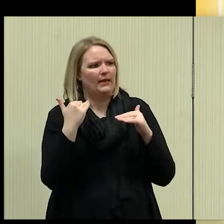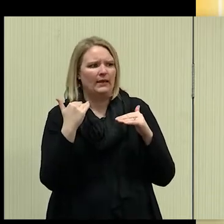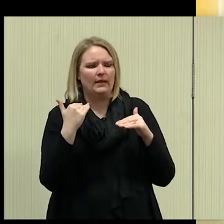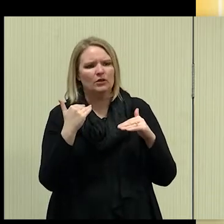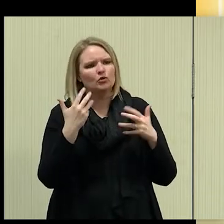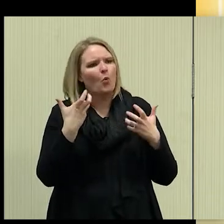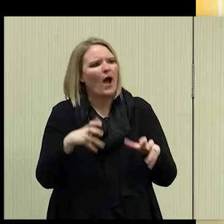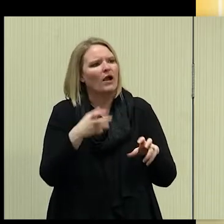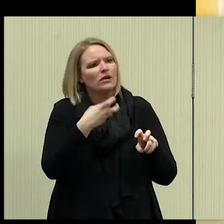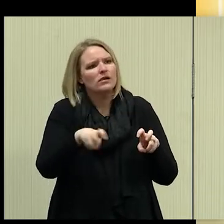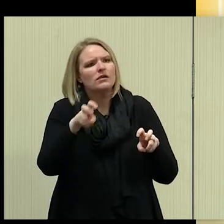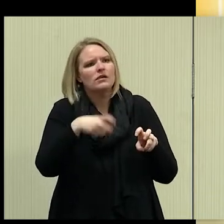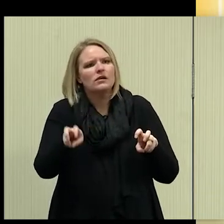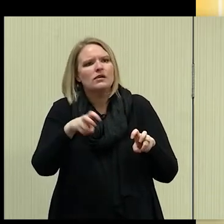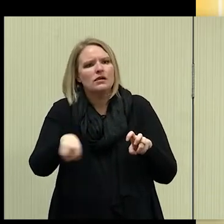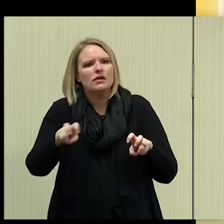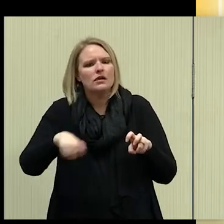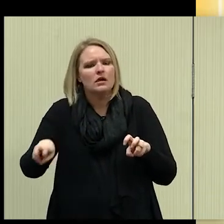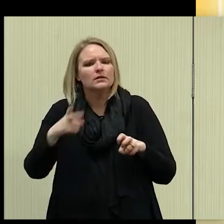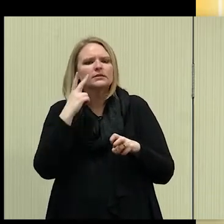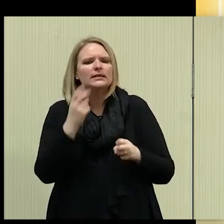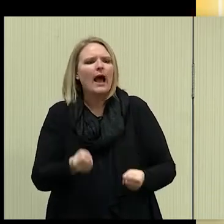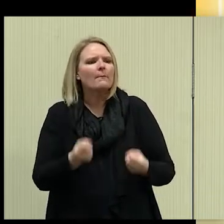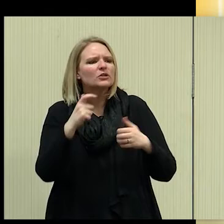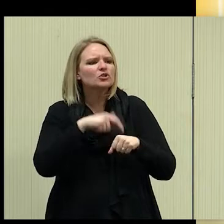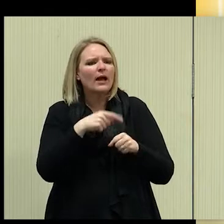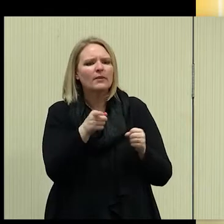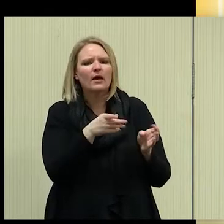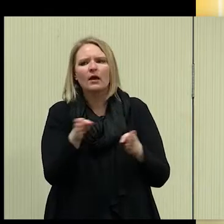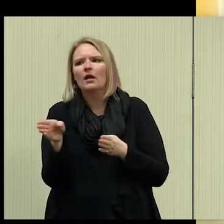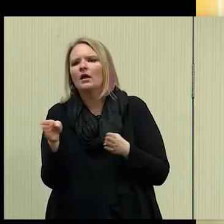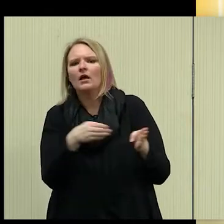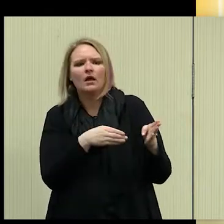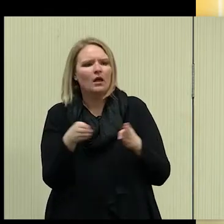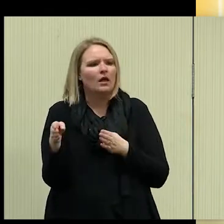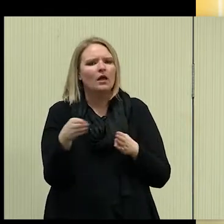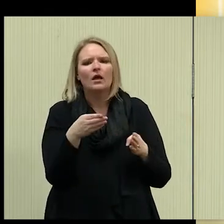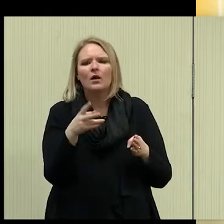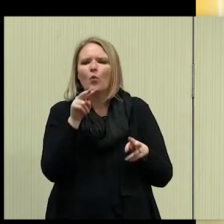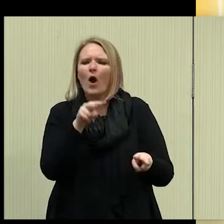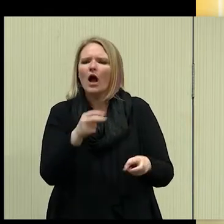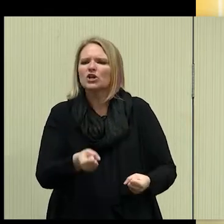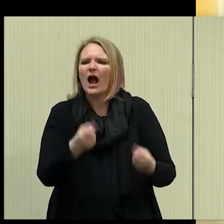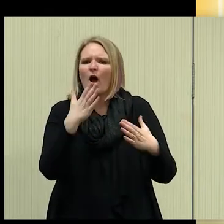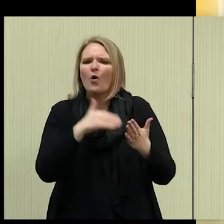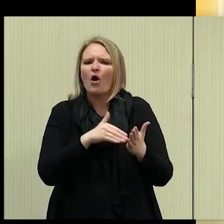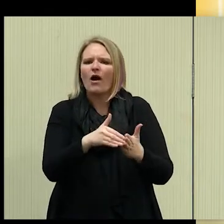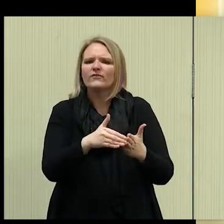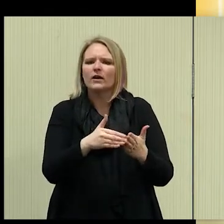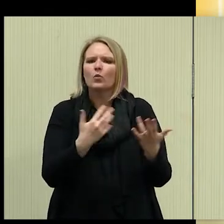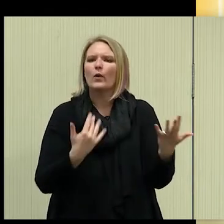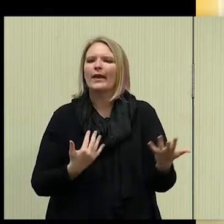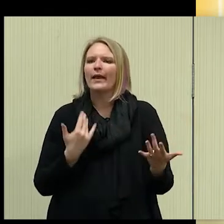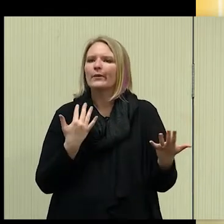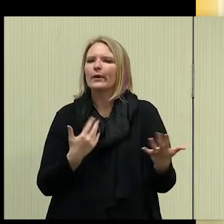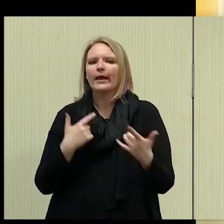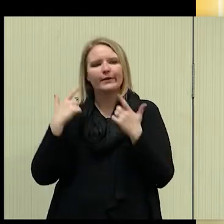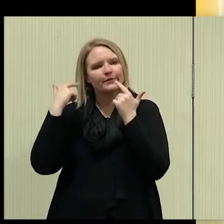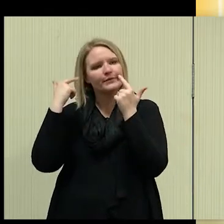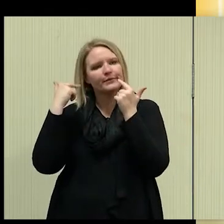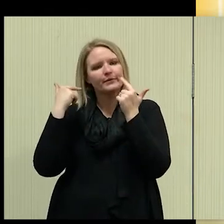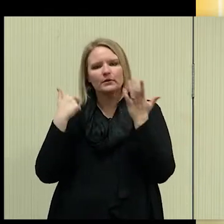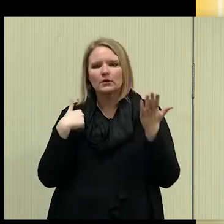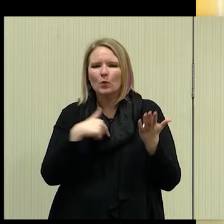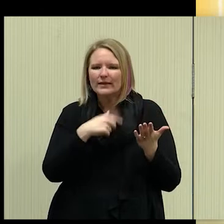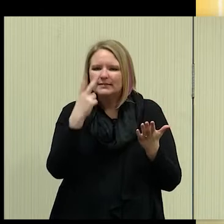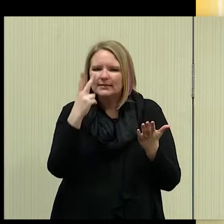through. Watching about the amount of time children spend waiting, the length of time they spend waiting with nothing to do. So we often see